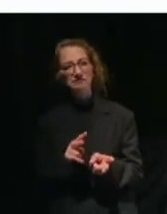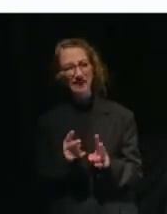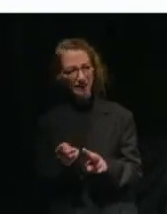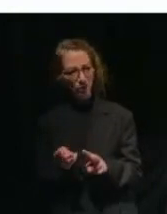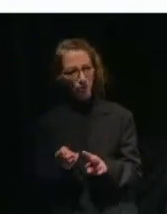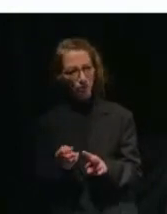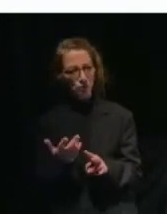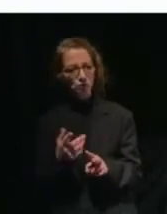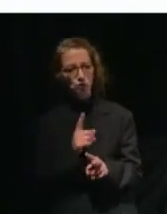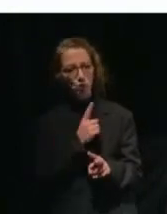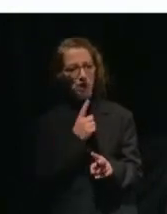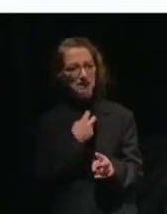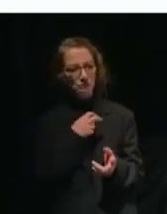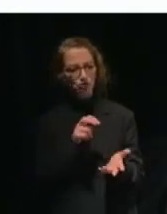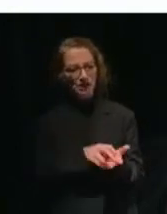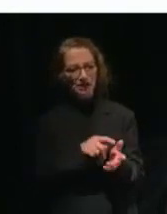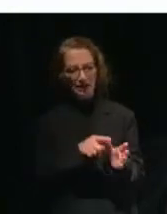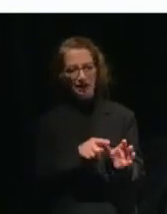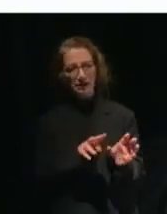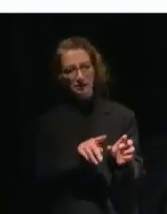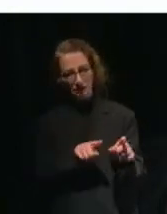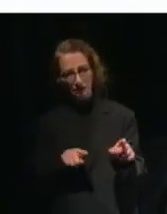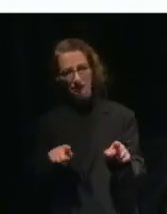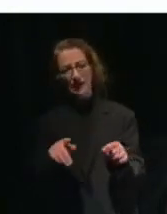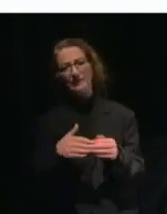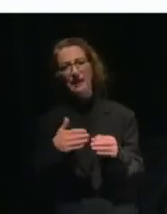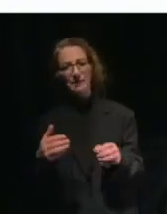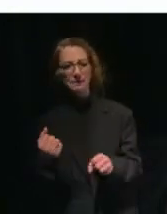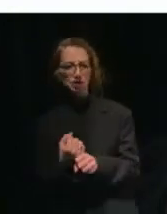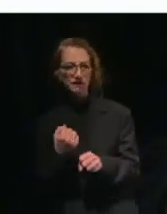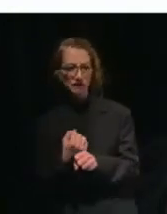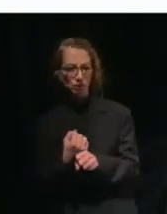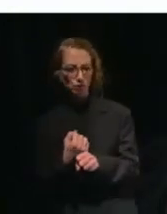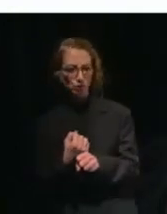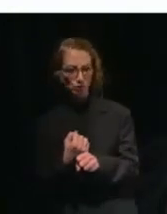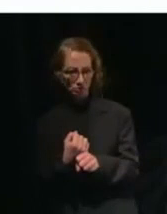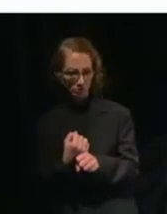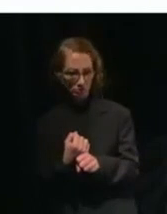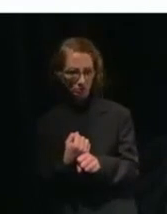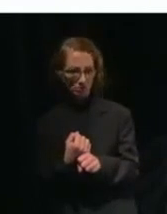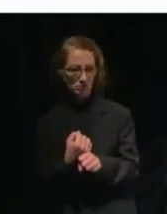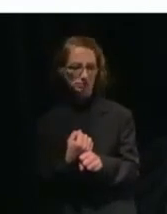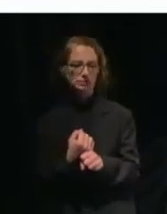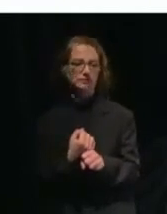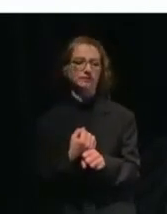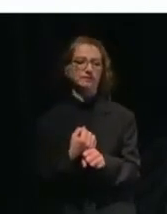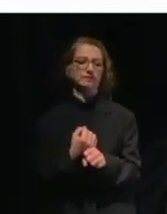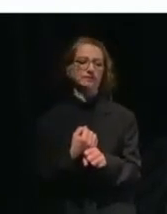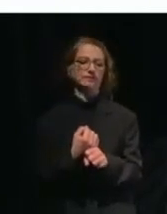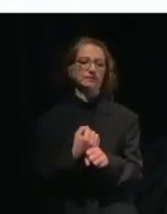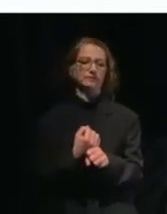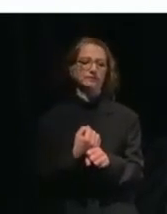an alternative to really ending is a professional diversification, so that